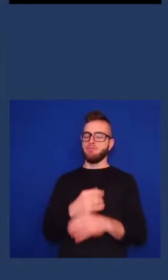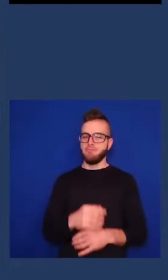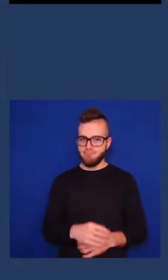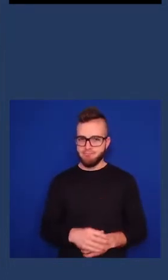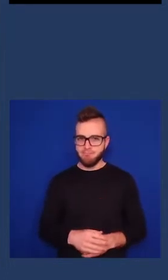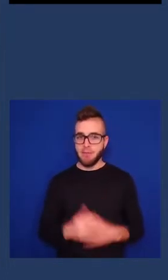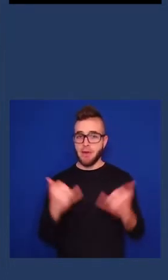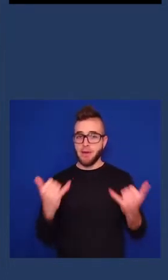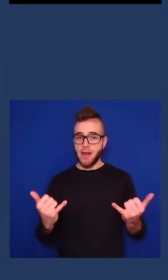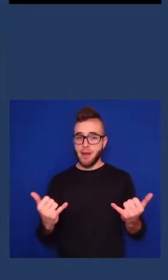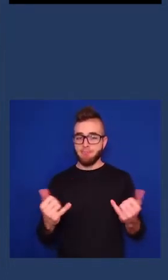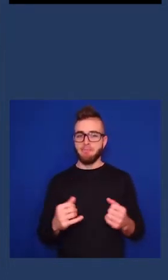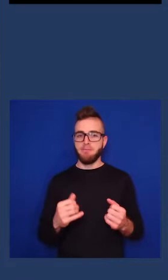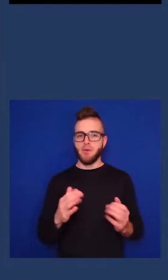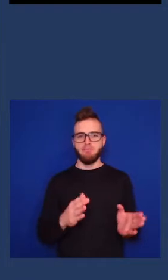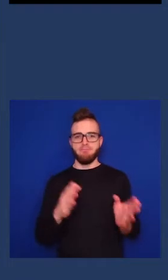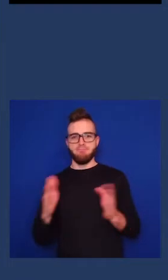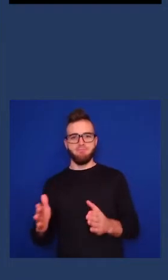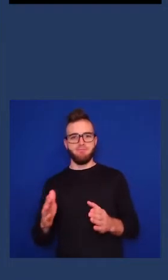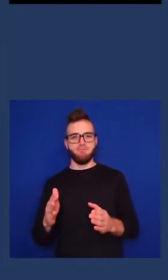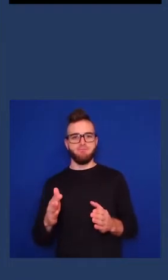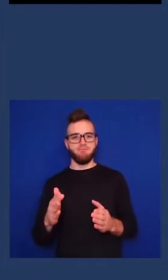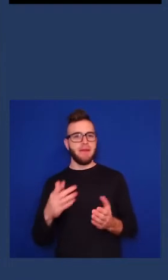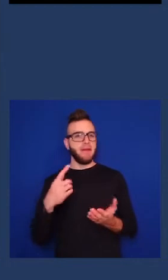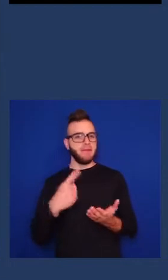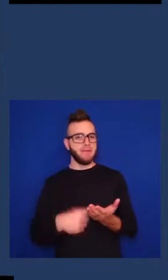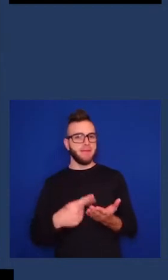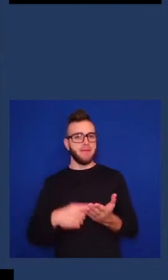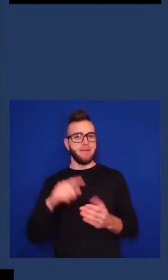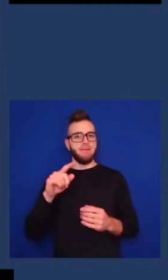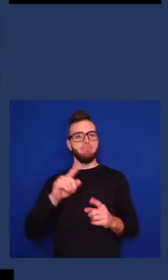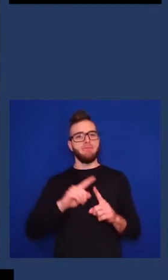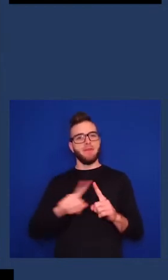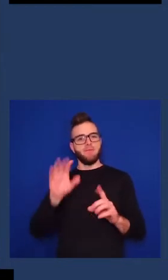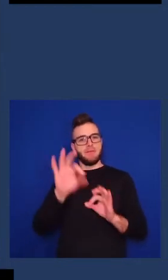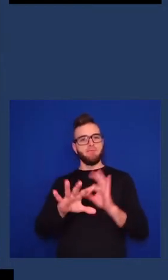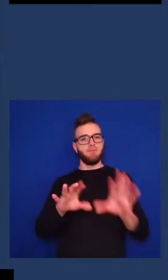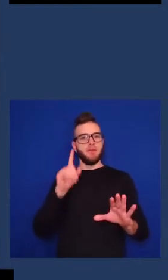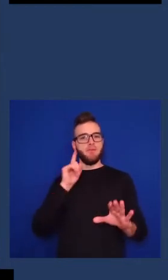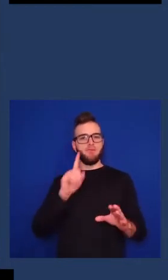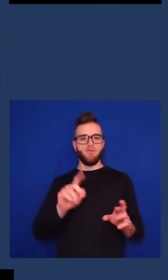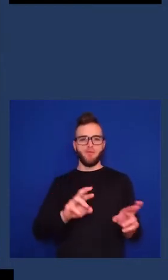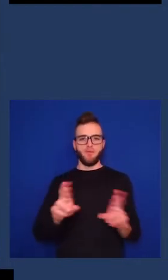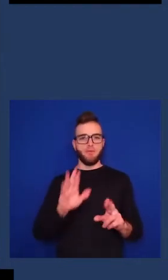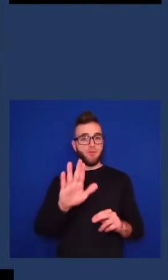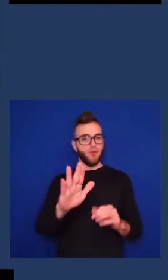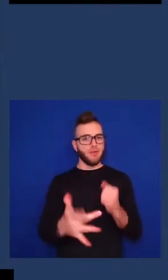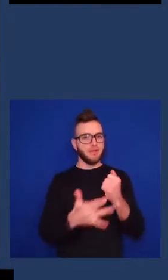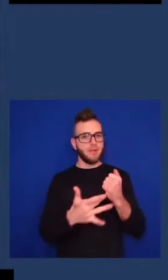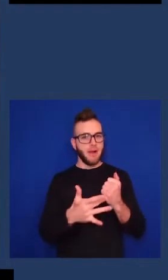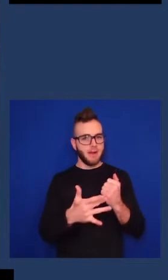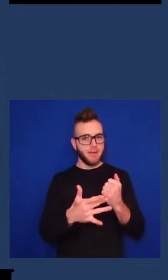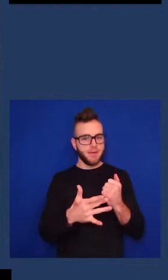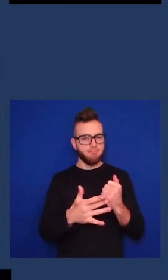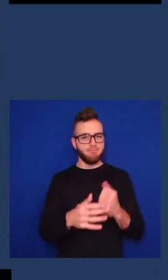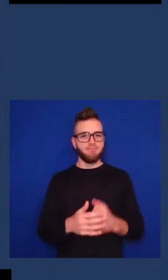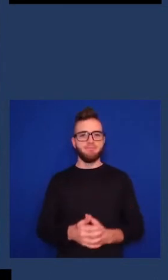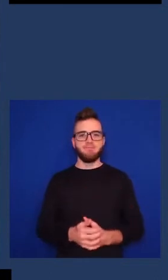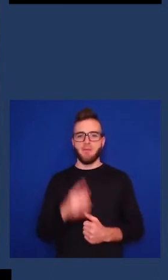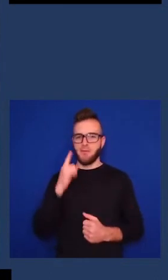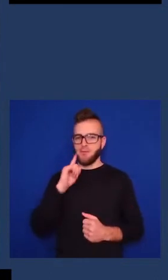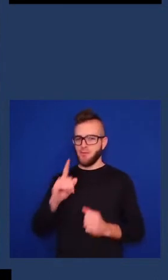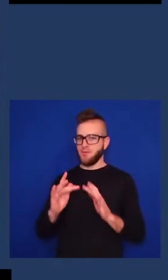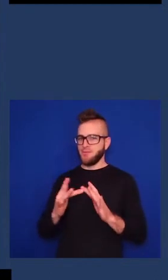going to want to have some tips for preparing your technology in a virtual interview. You're going to